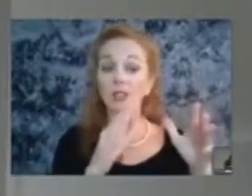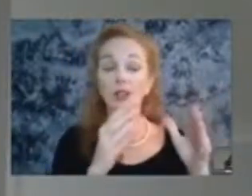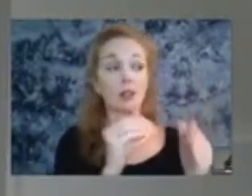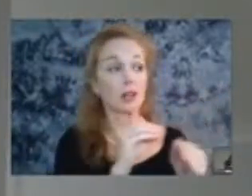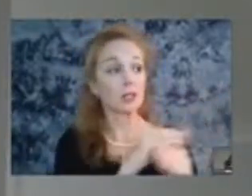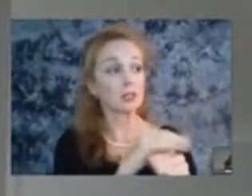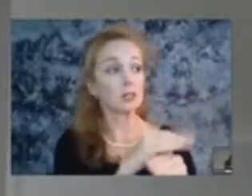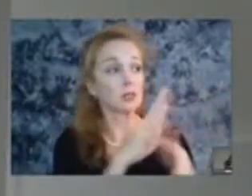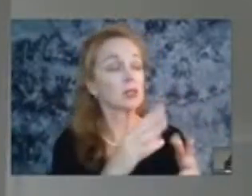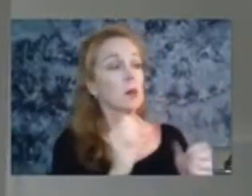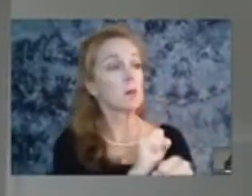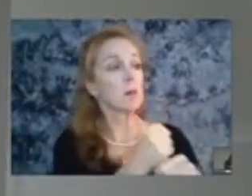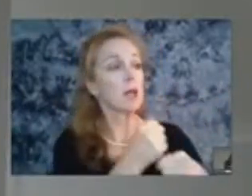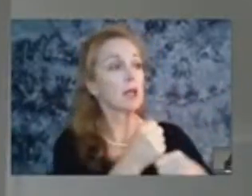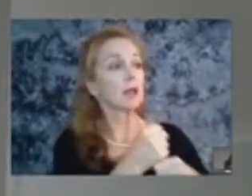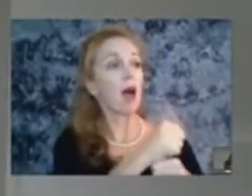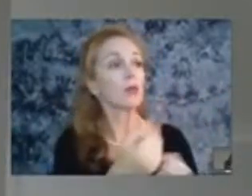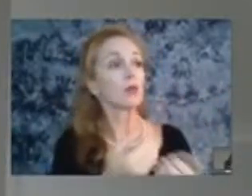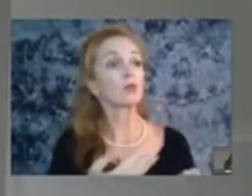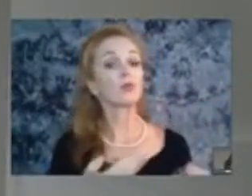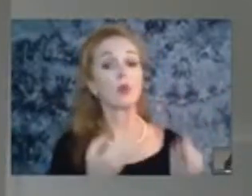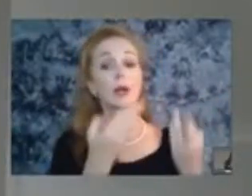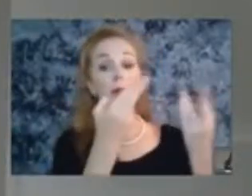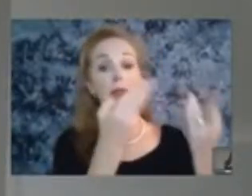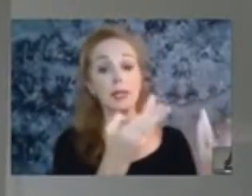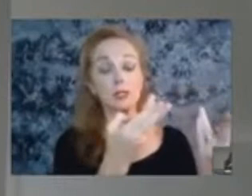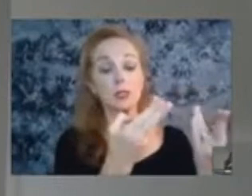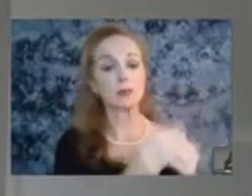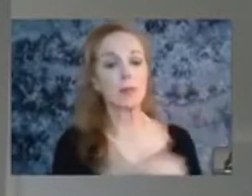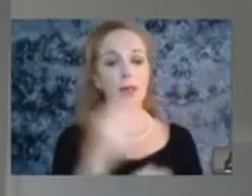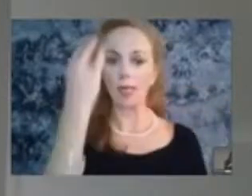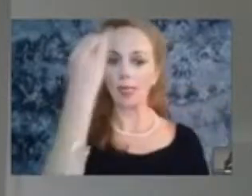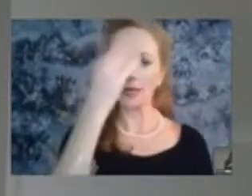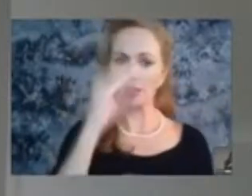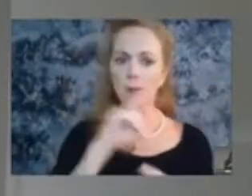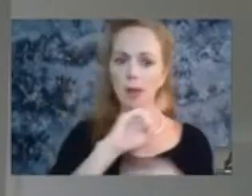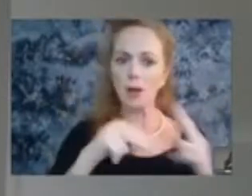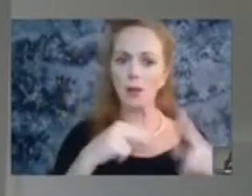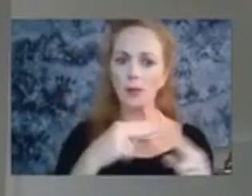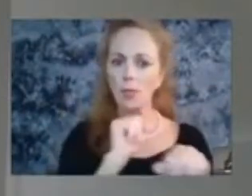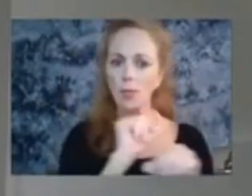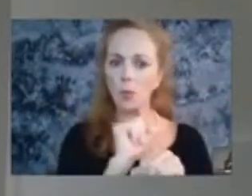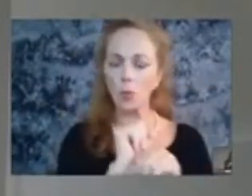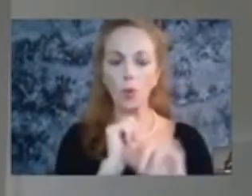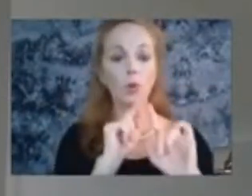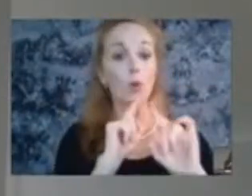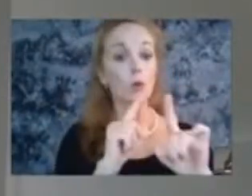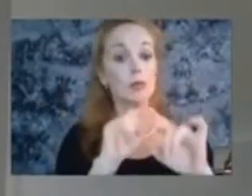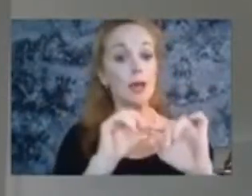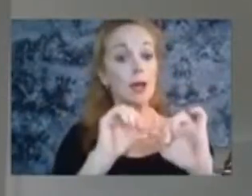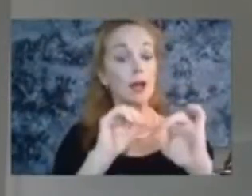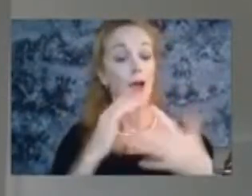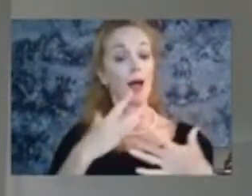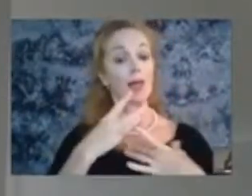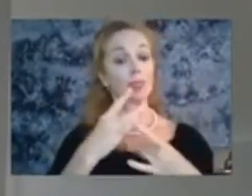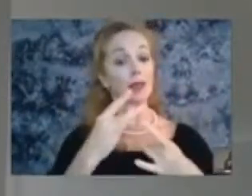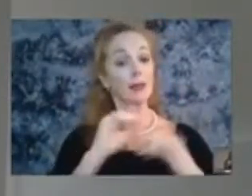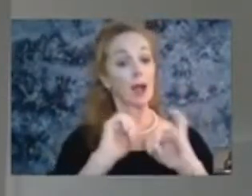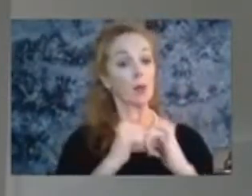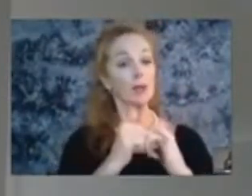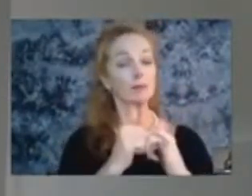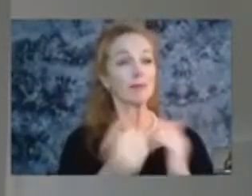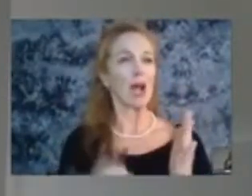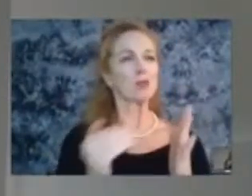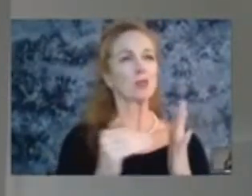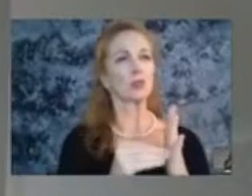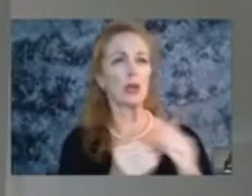other recommendations. In thinking about the work orders and how I like how we've kind of reprioritized what will be urgent